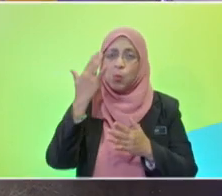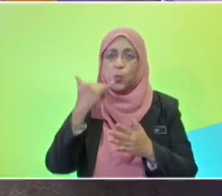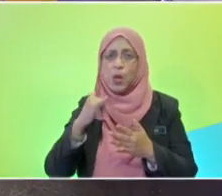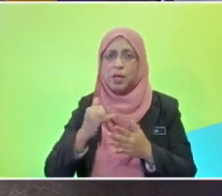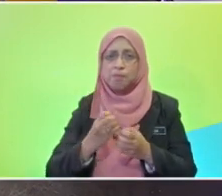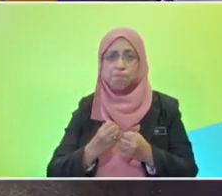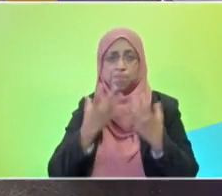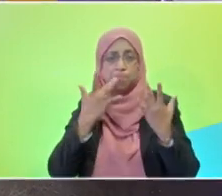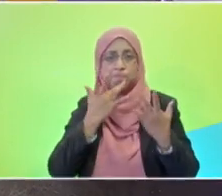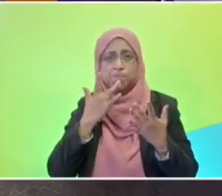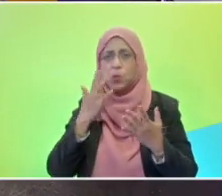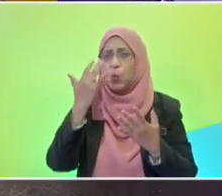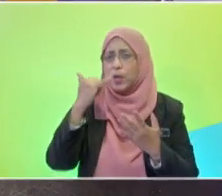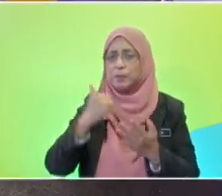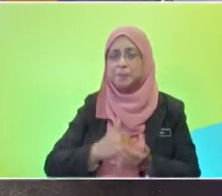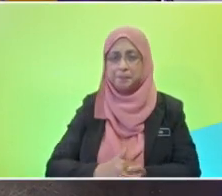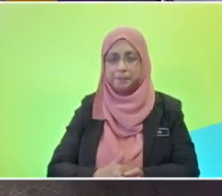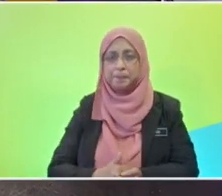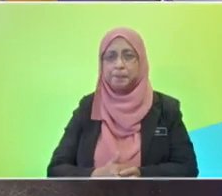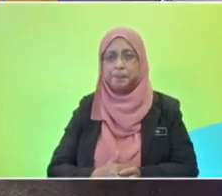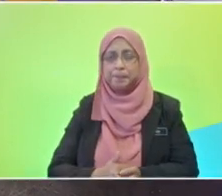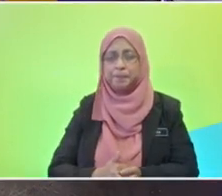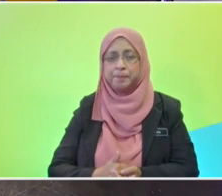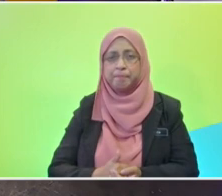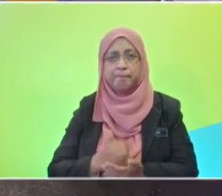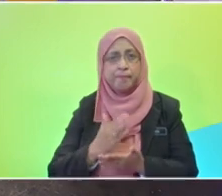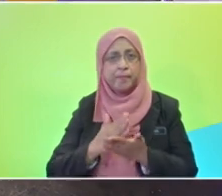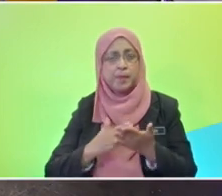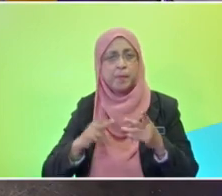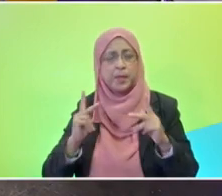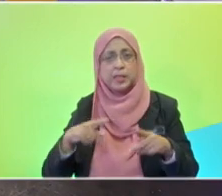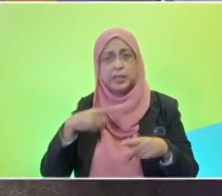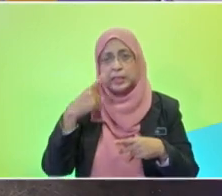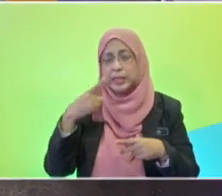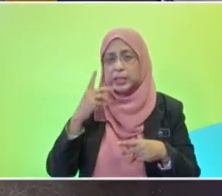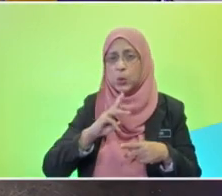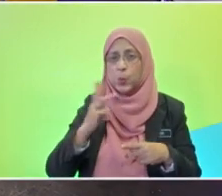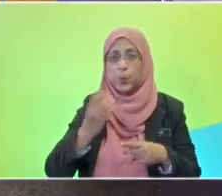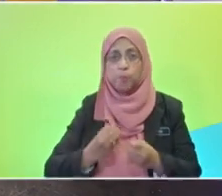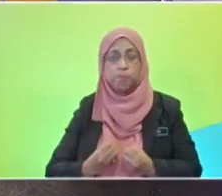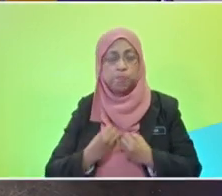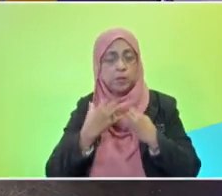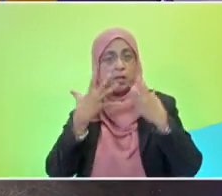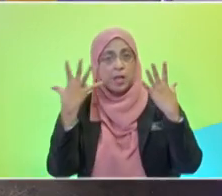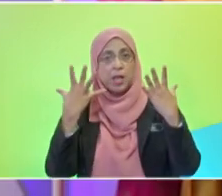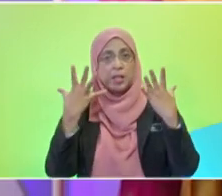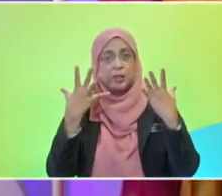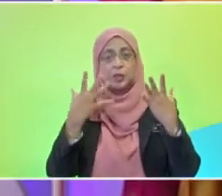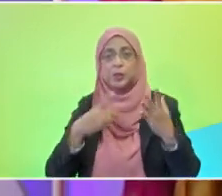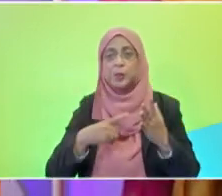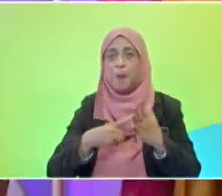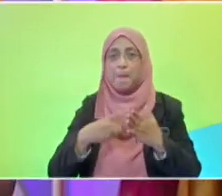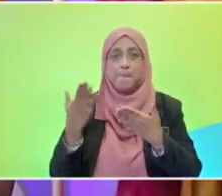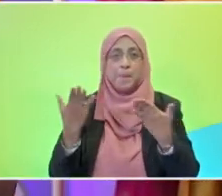does that symbolize or mean? Okay. Some people say you are lighting up the lights just to